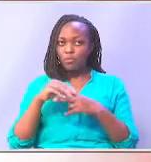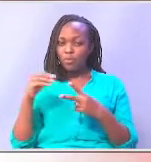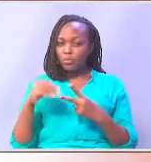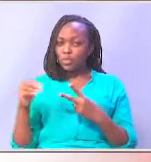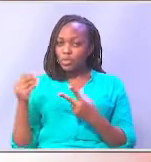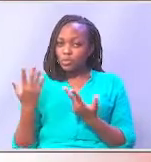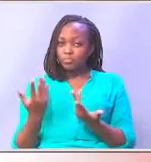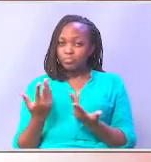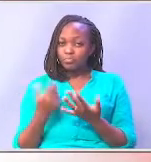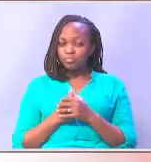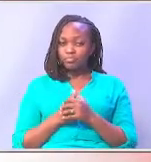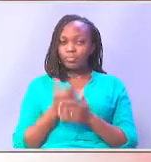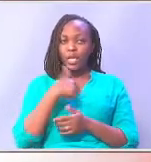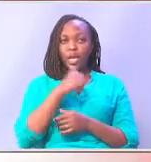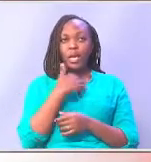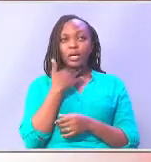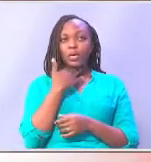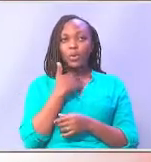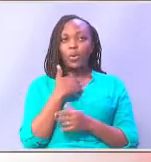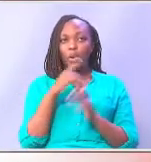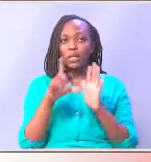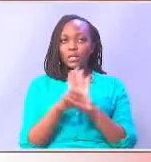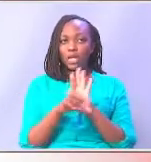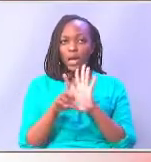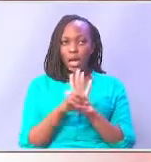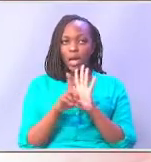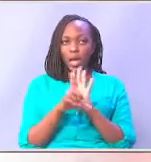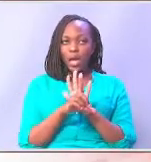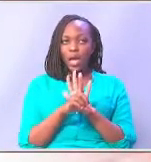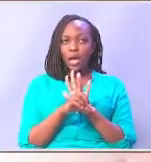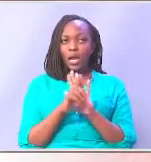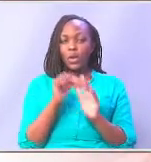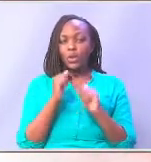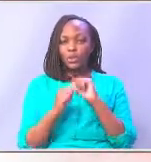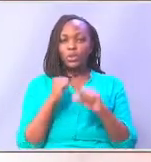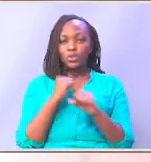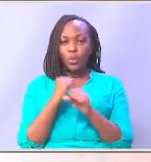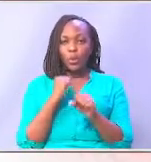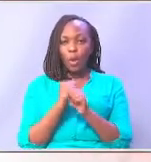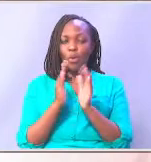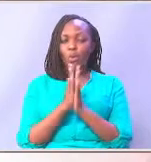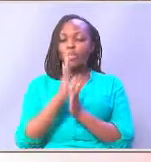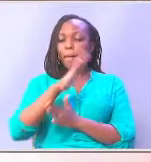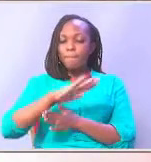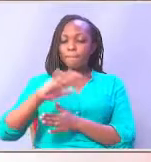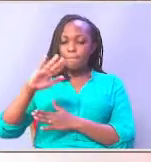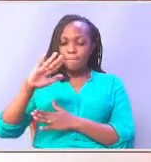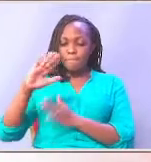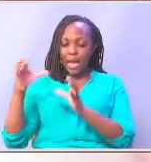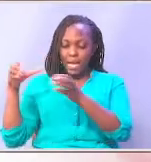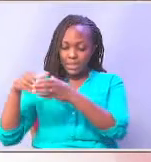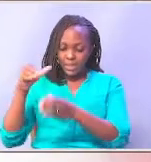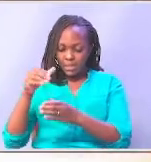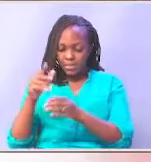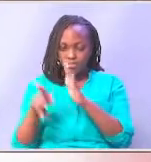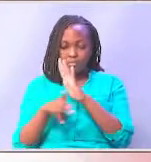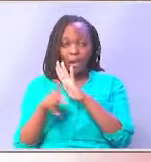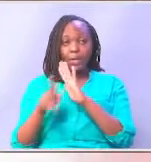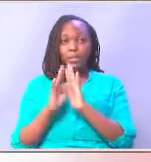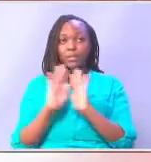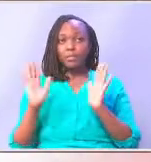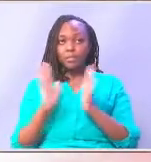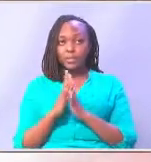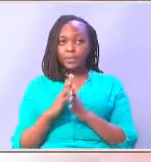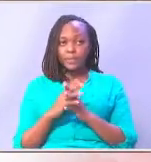law that is standalone, that just deals with party primaries, as opposed to just subsuming it into the